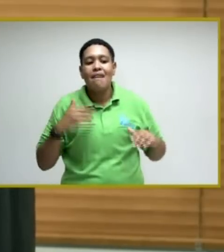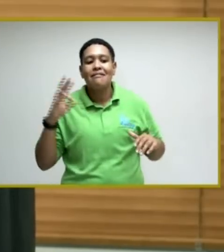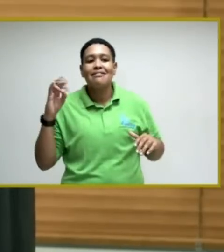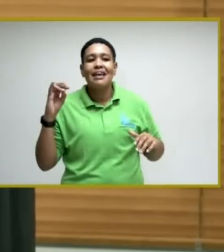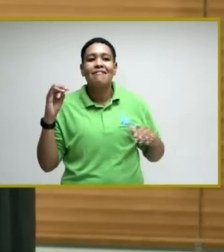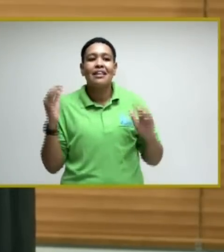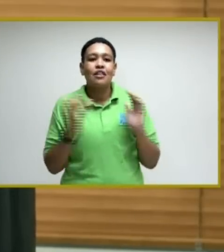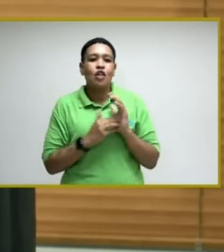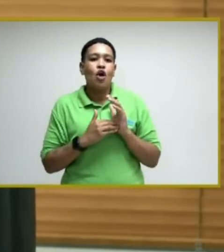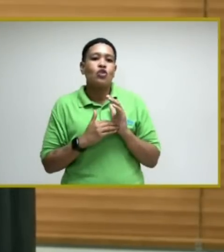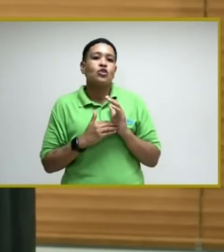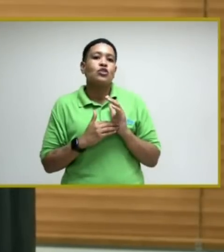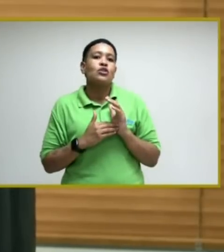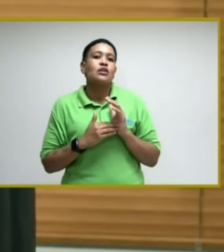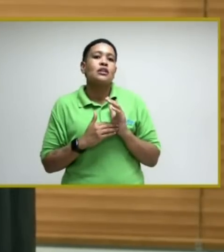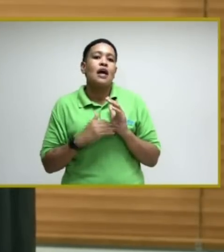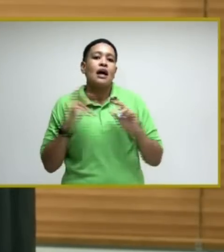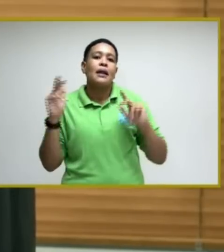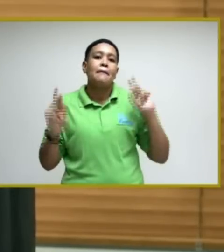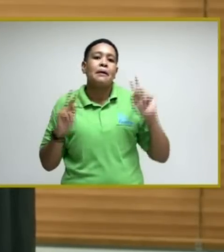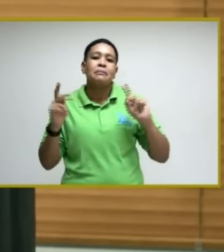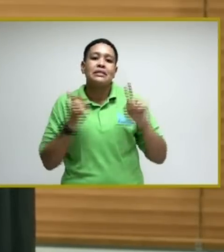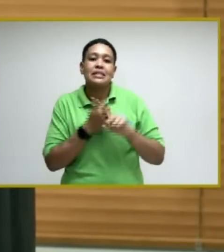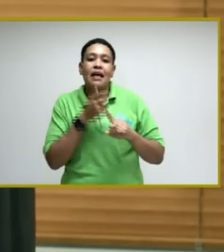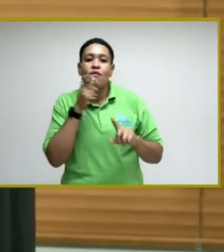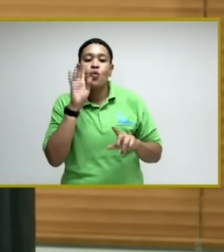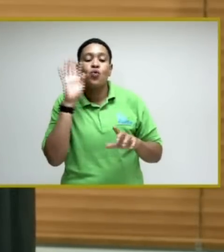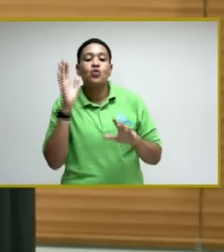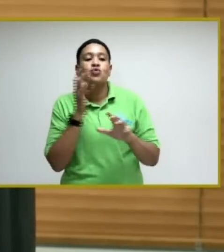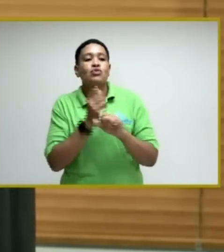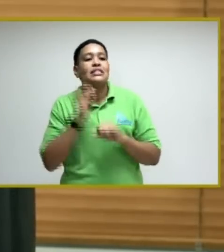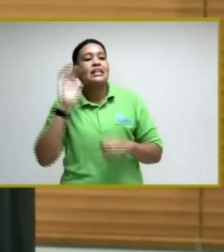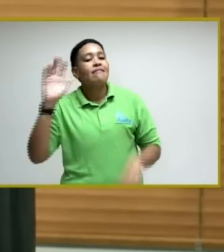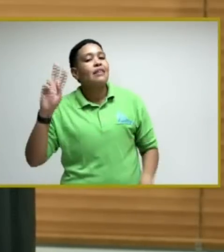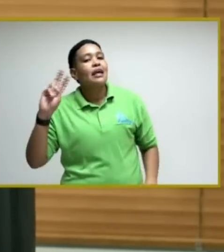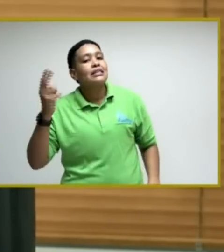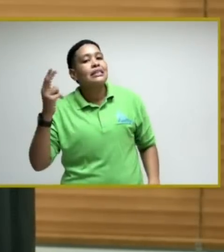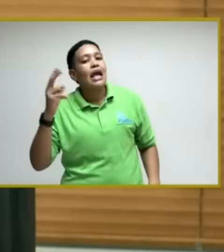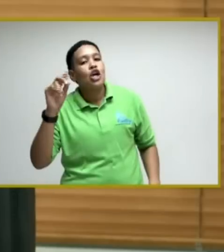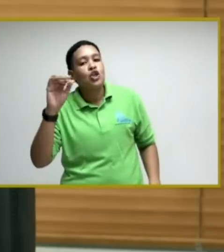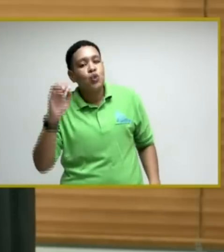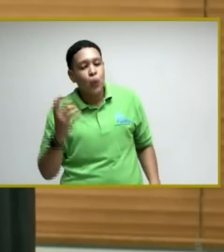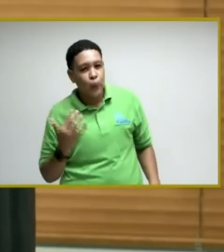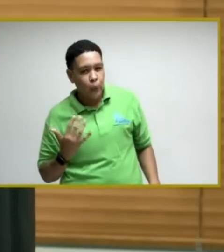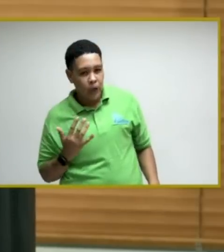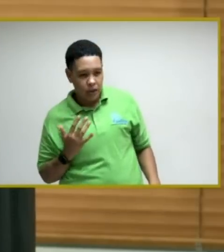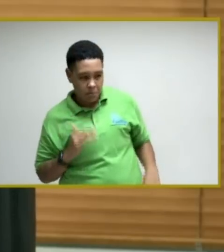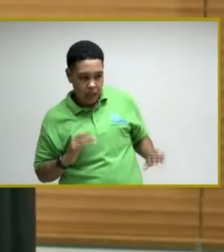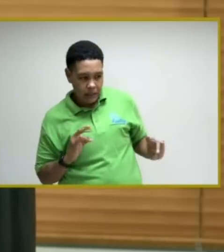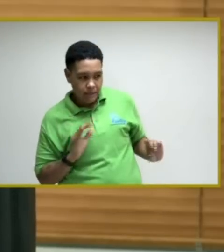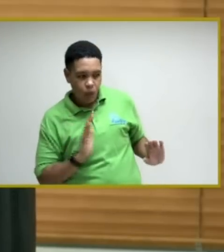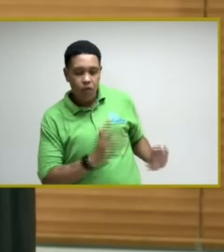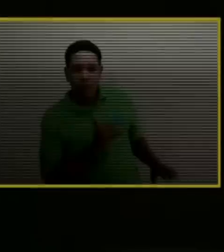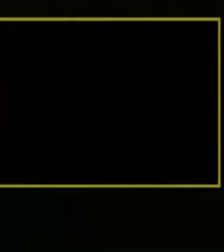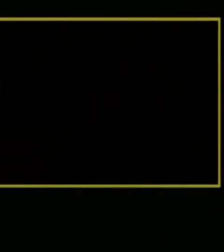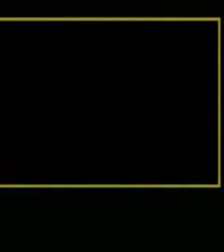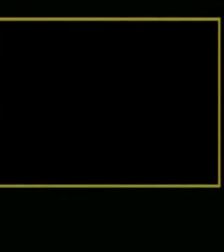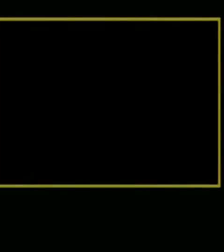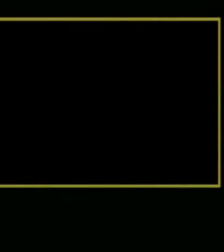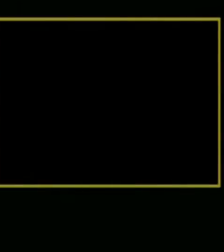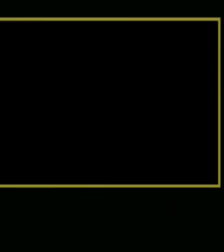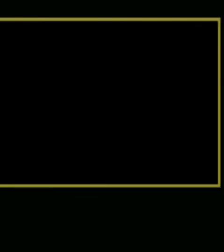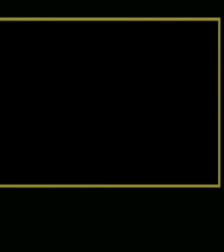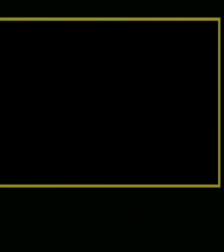70,000 to the persons who are receiving their second dose of Pfizer. And so what we